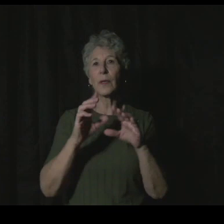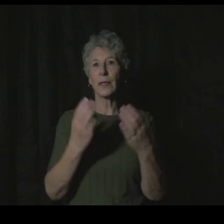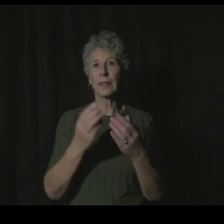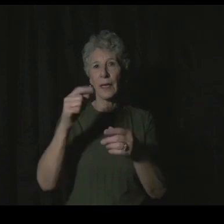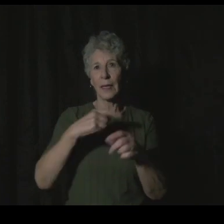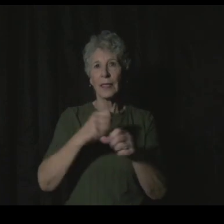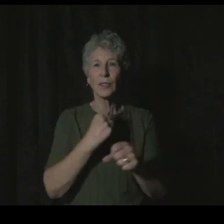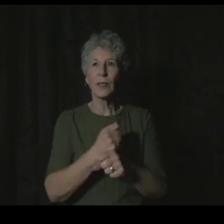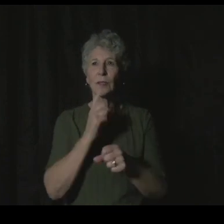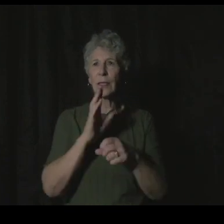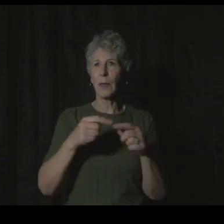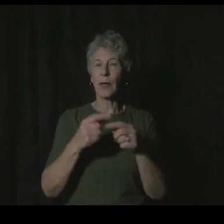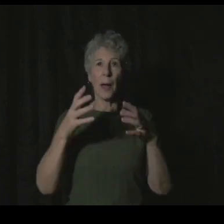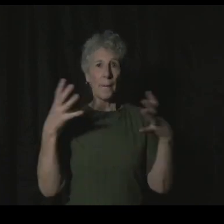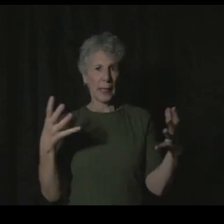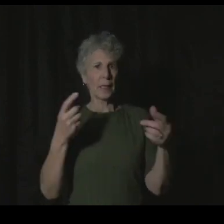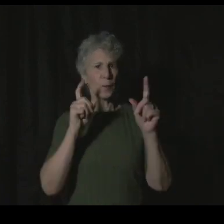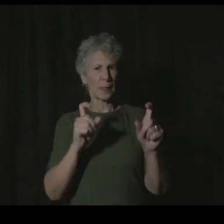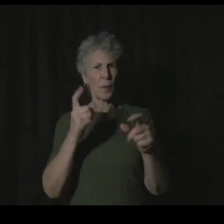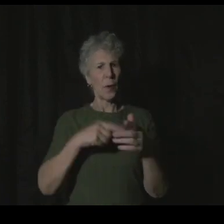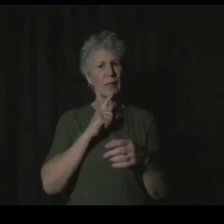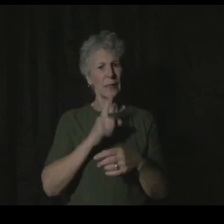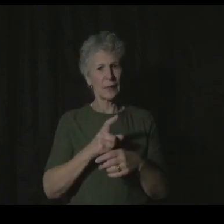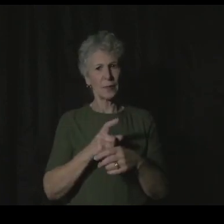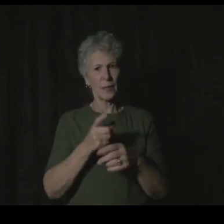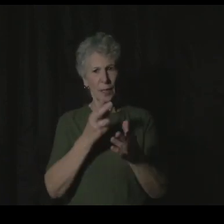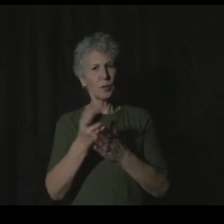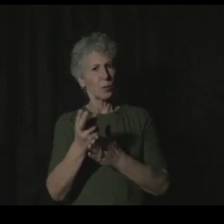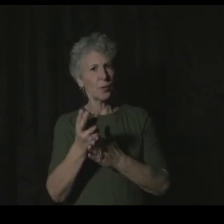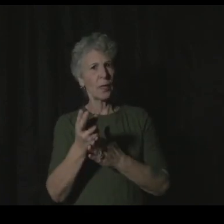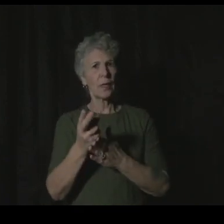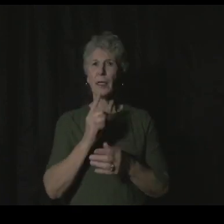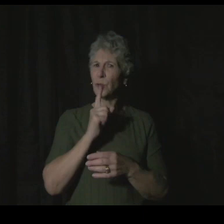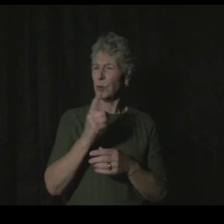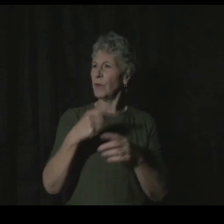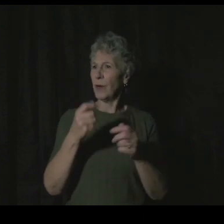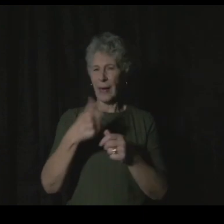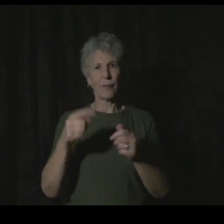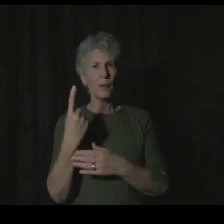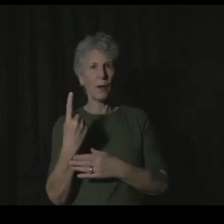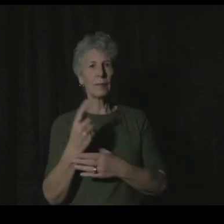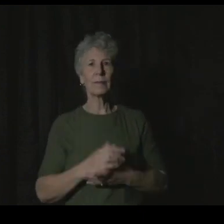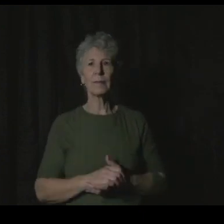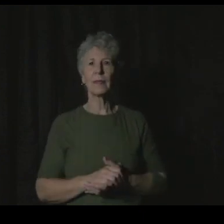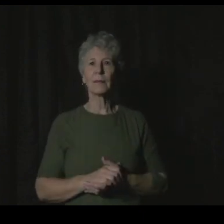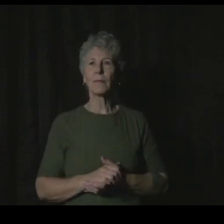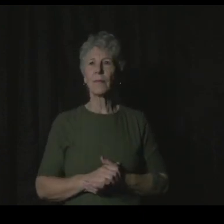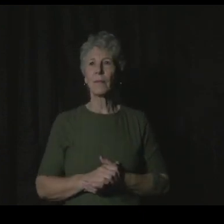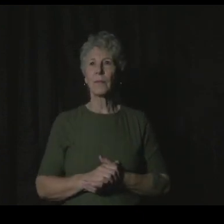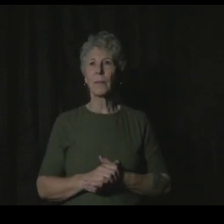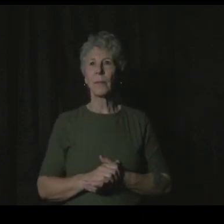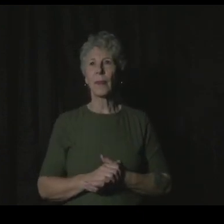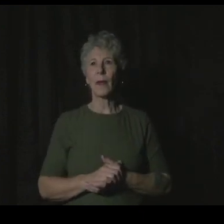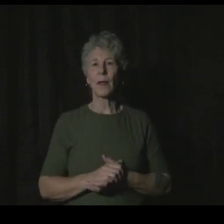about big questions like, what is truth? Is the truth true for everyone? And this unit we're